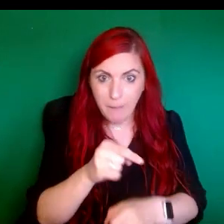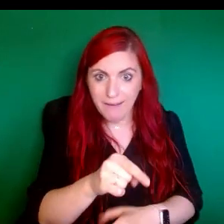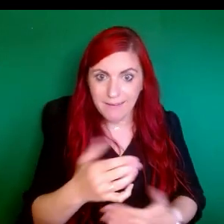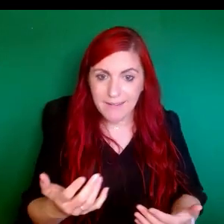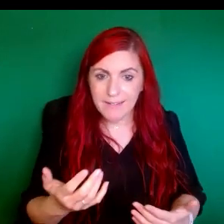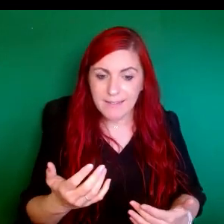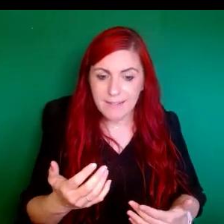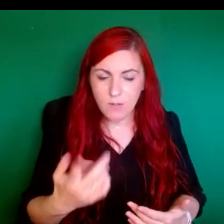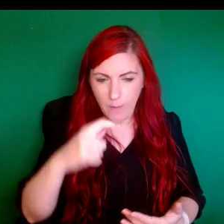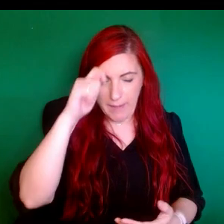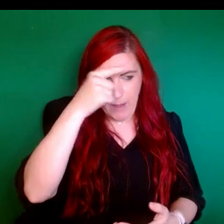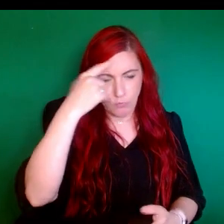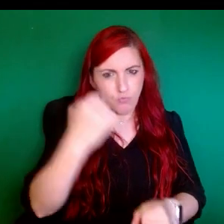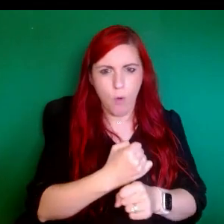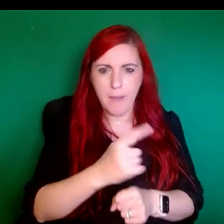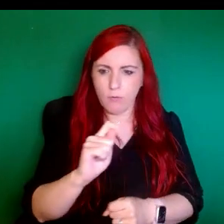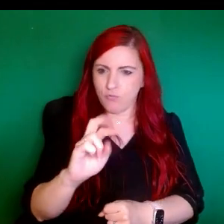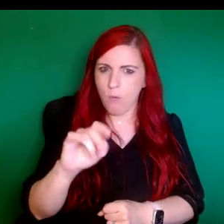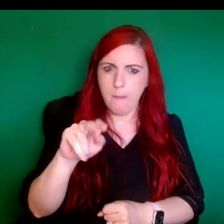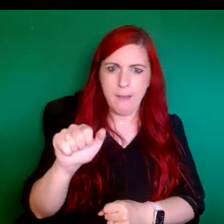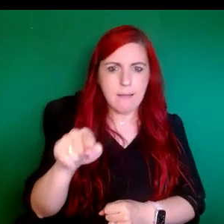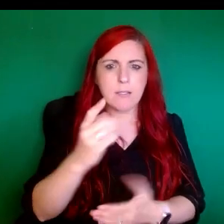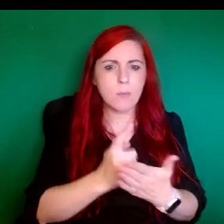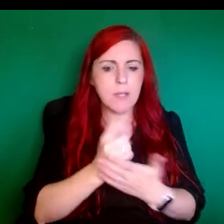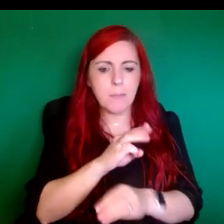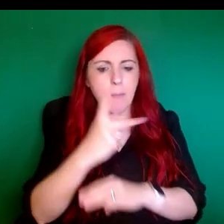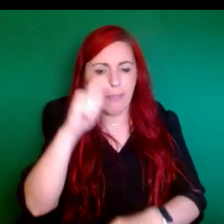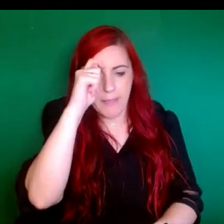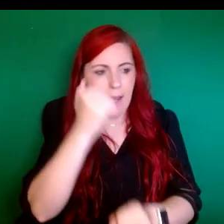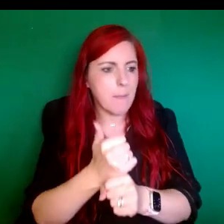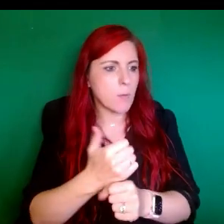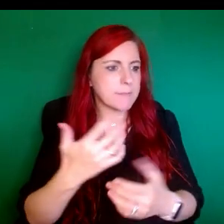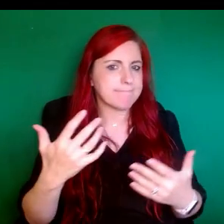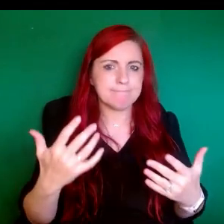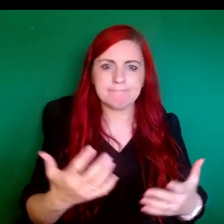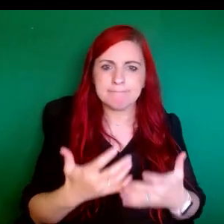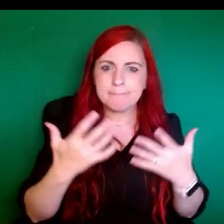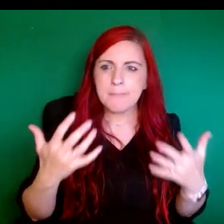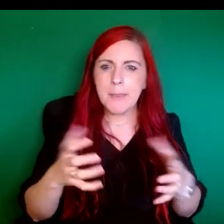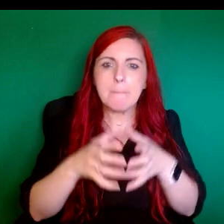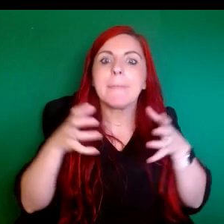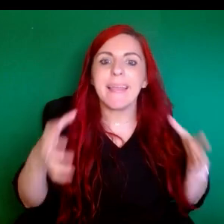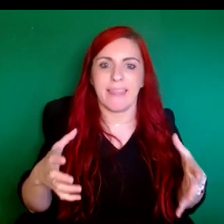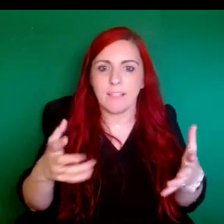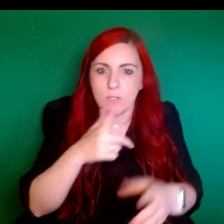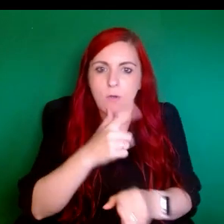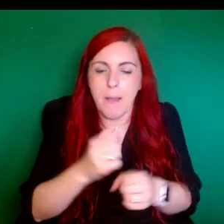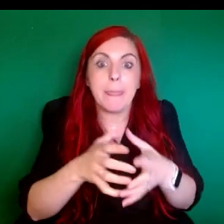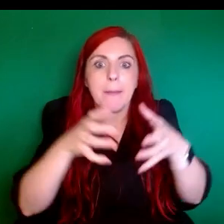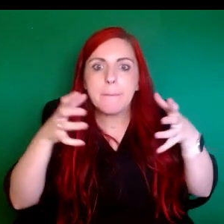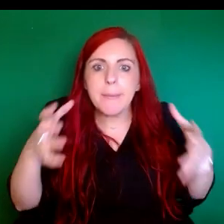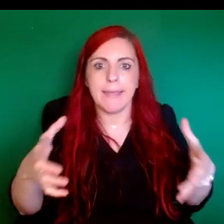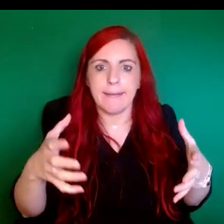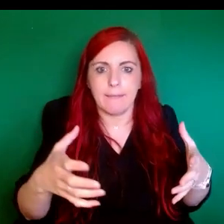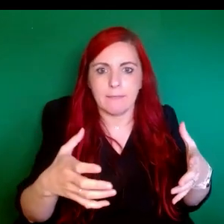Domestic violence is a trauma. And when we think about trauma, sometimes people think about what we talk about, the big T's,